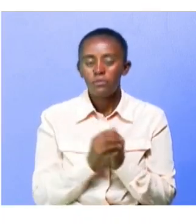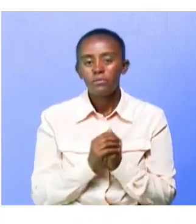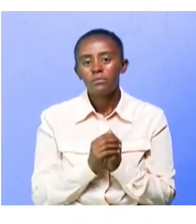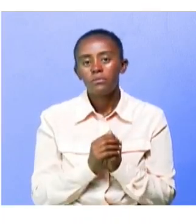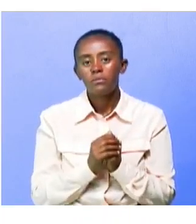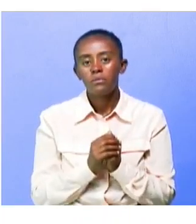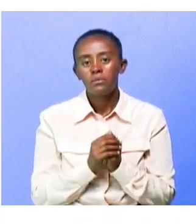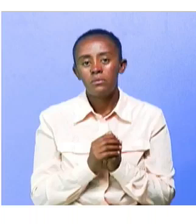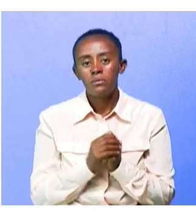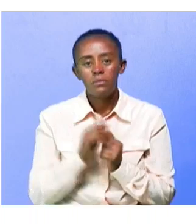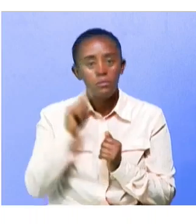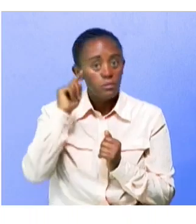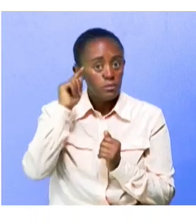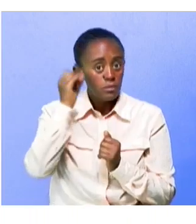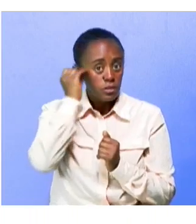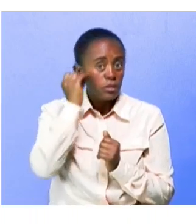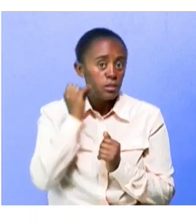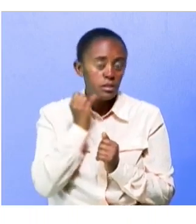gender